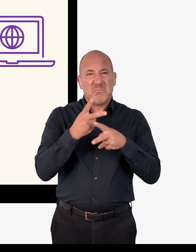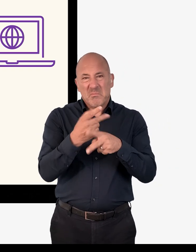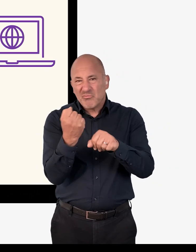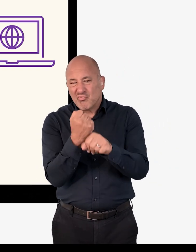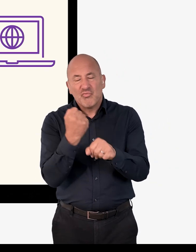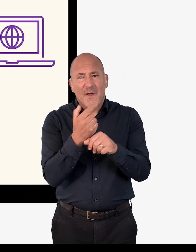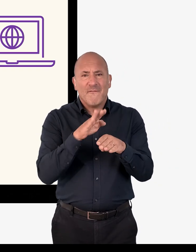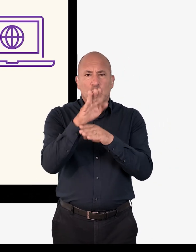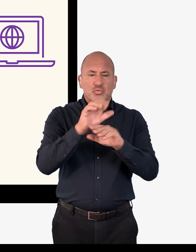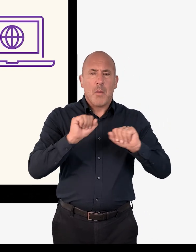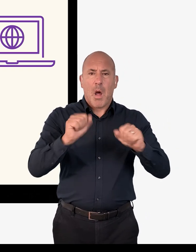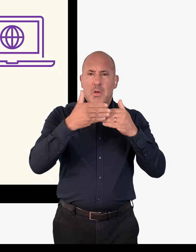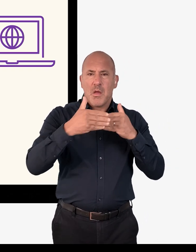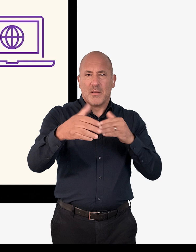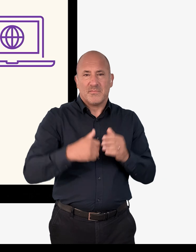Maintenance and future-proofing.